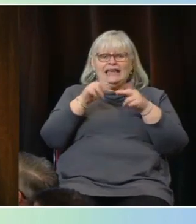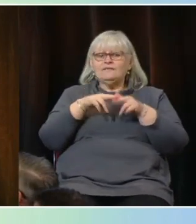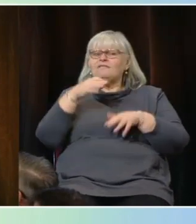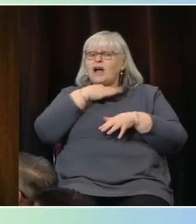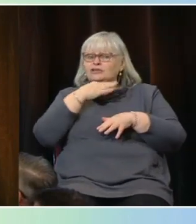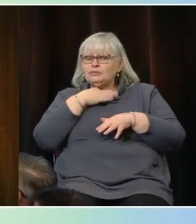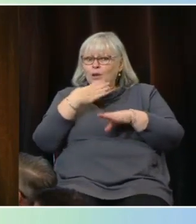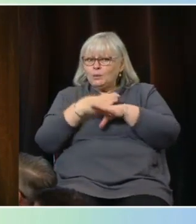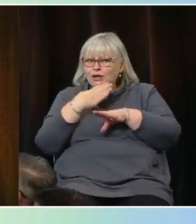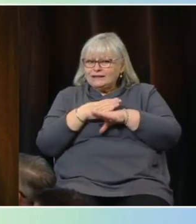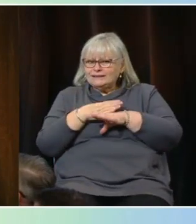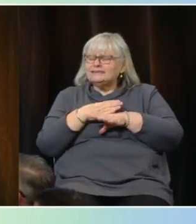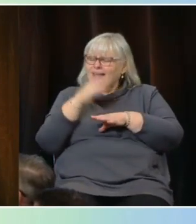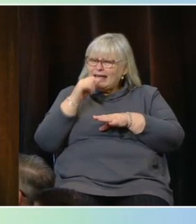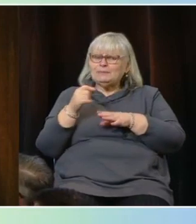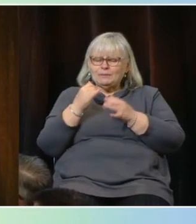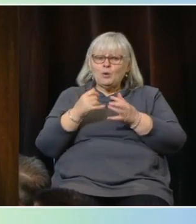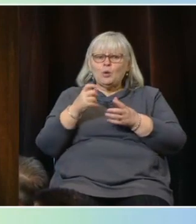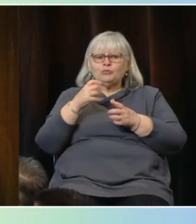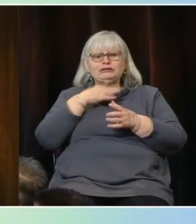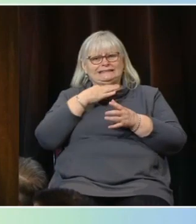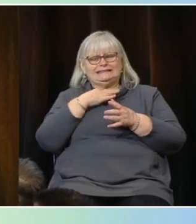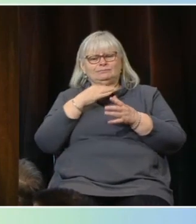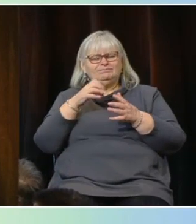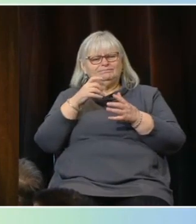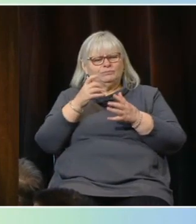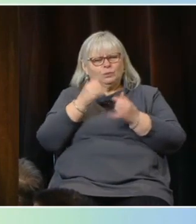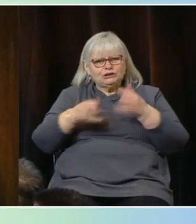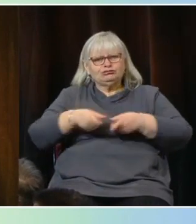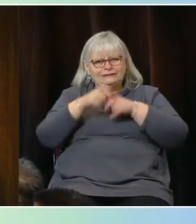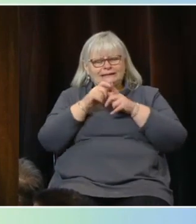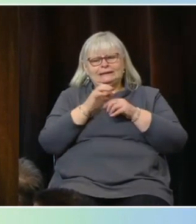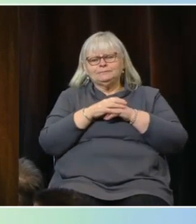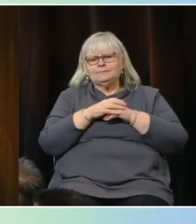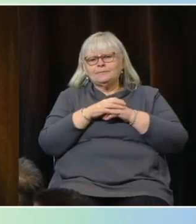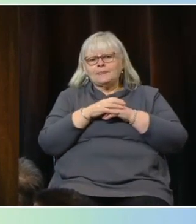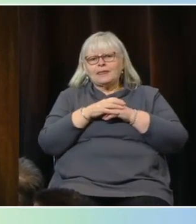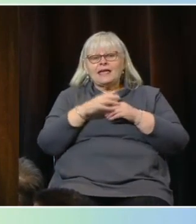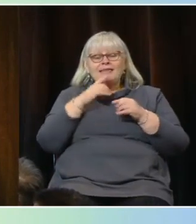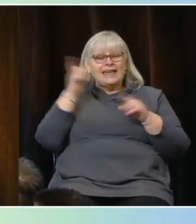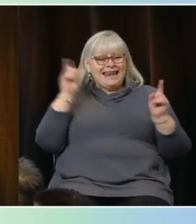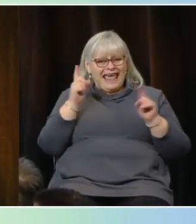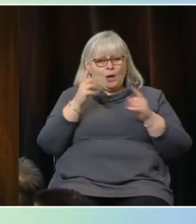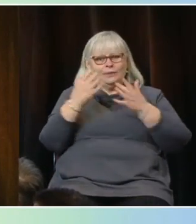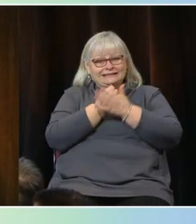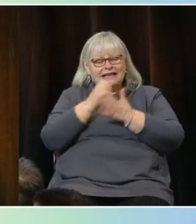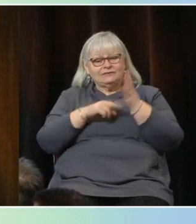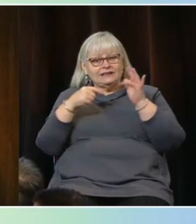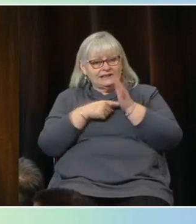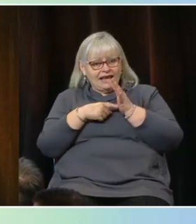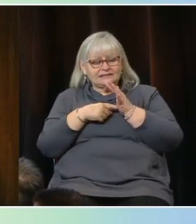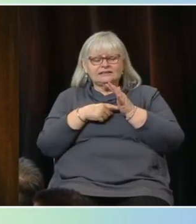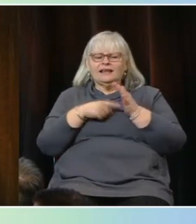workers the weakening of the safety net as unemployment benefits have declined relative to wages means that workers are less